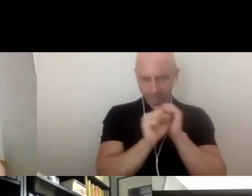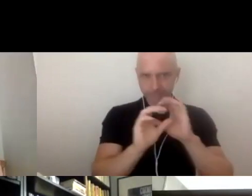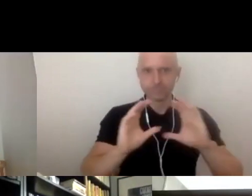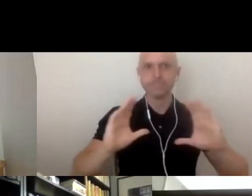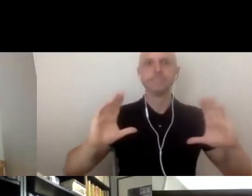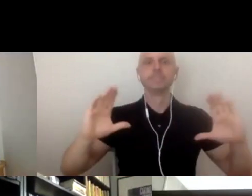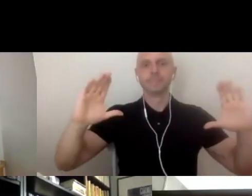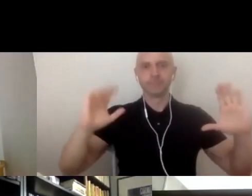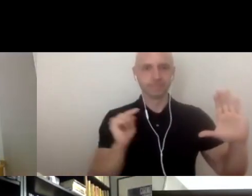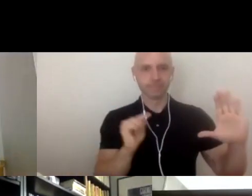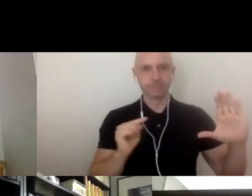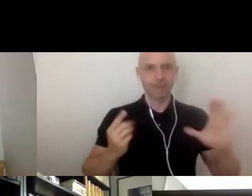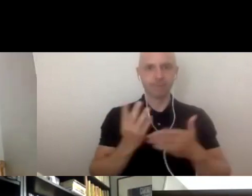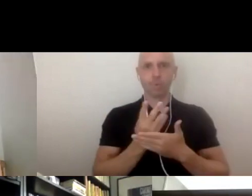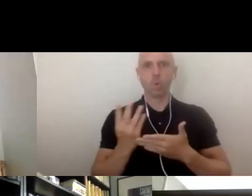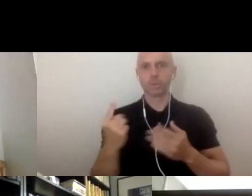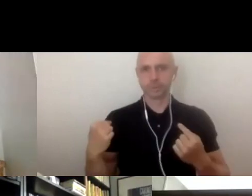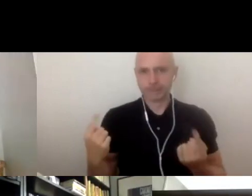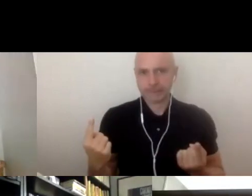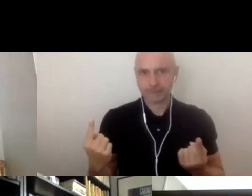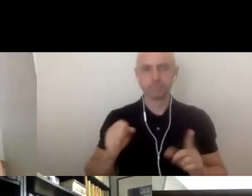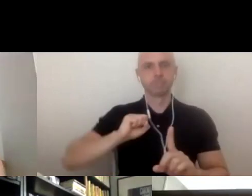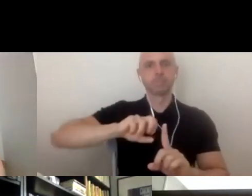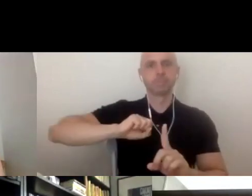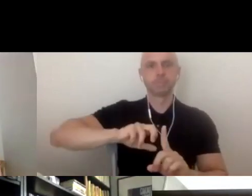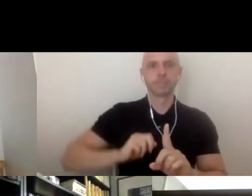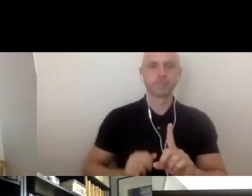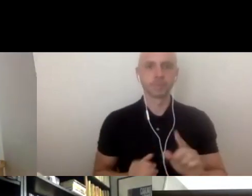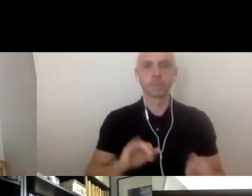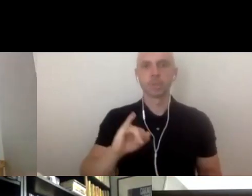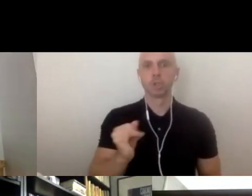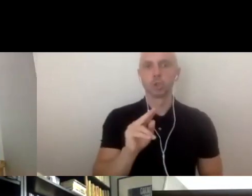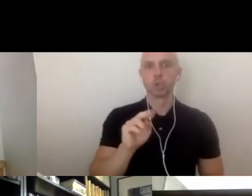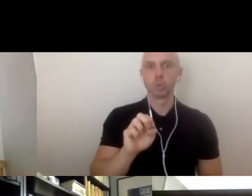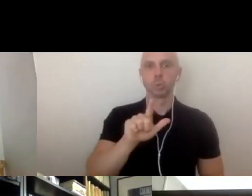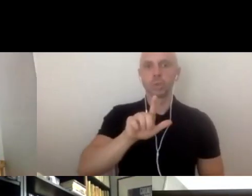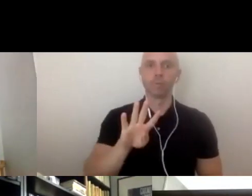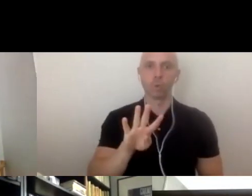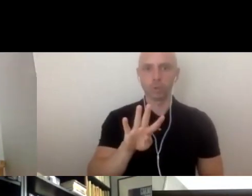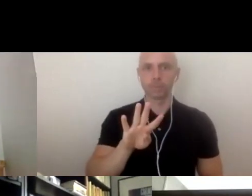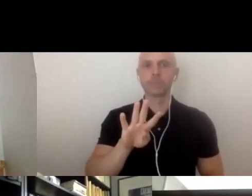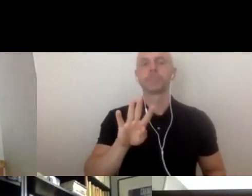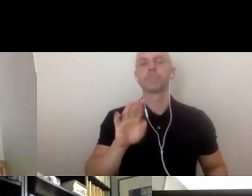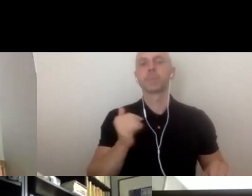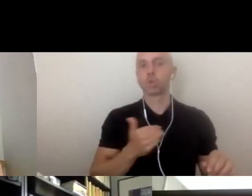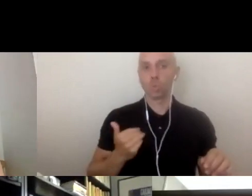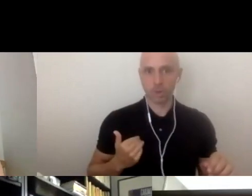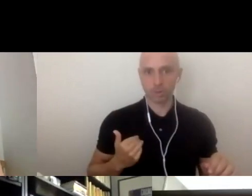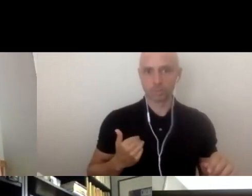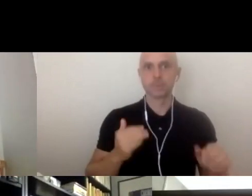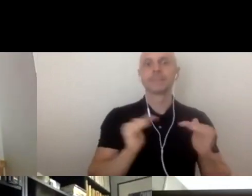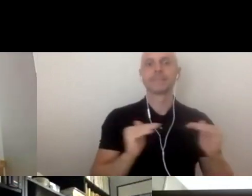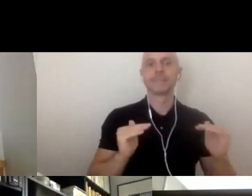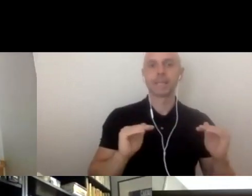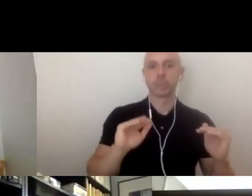on what's been happening in the last 4 weeks. So 4 weeks ago on June 24th, Toronto had just entered into stage 2